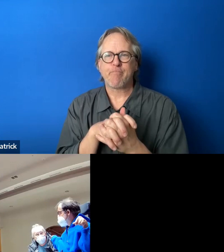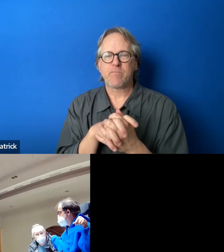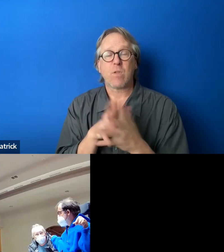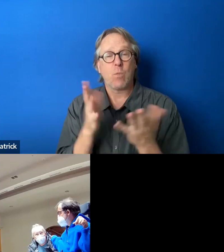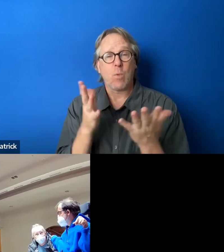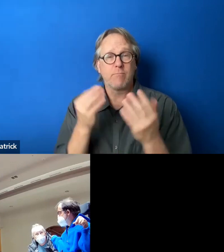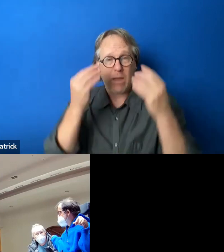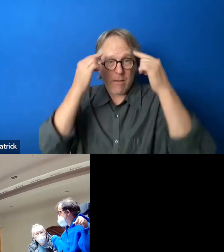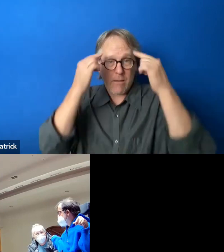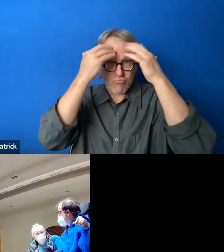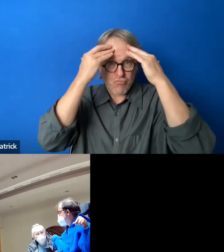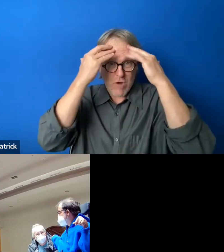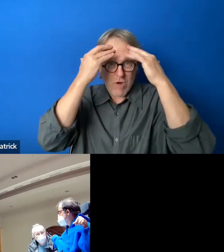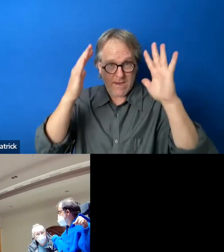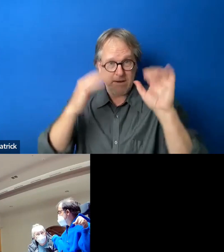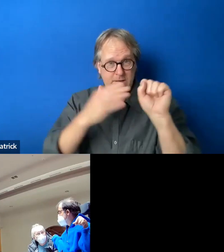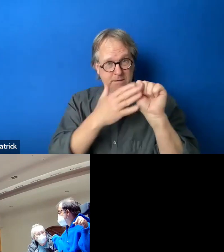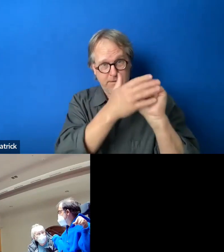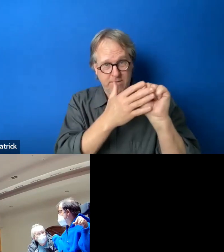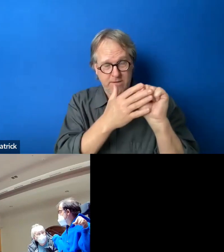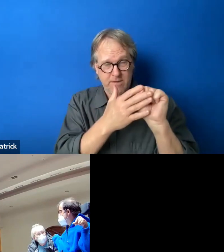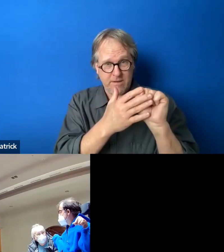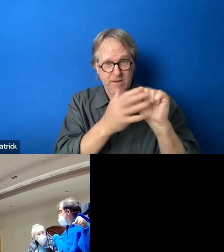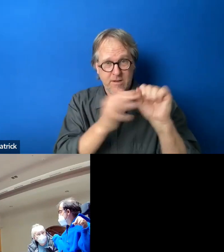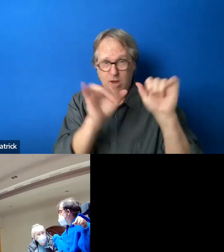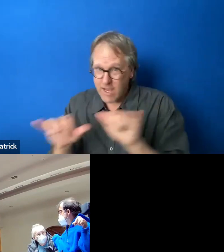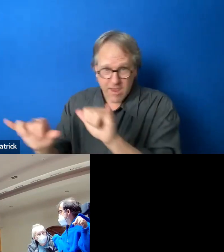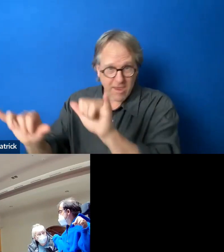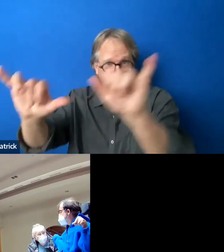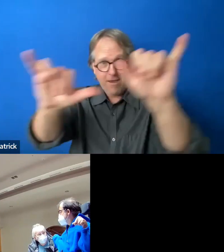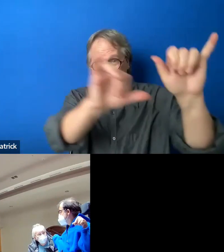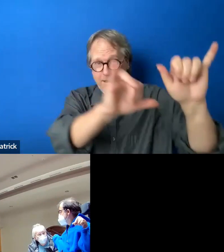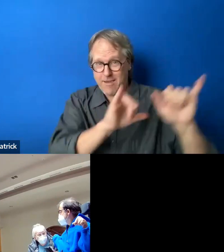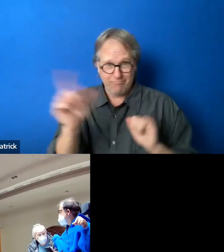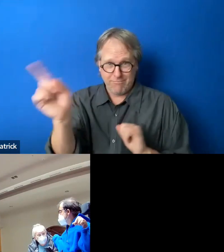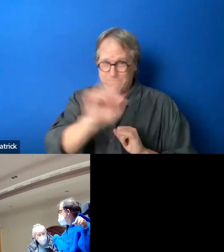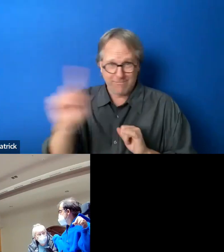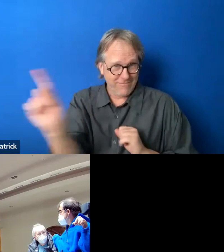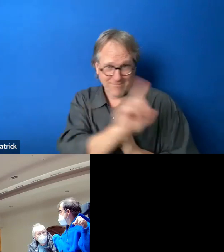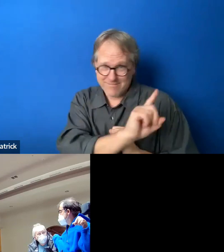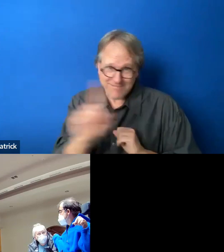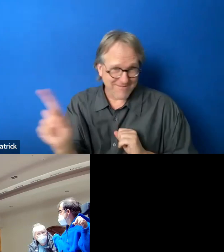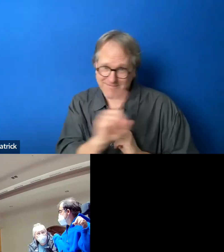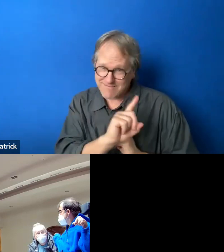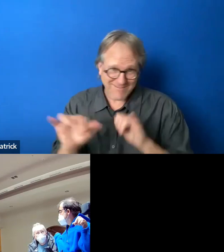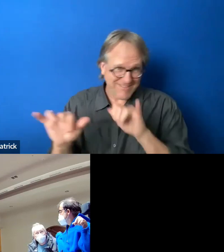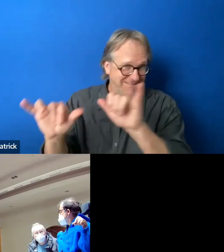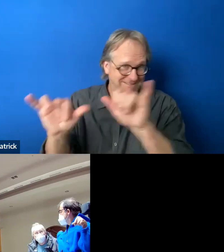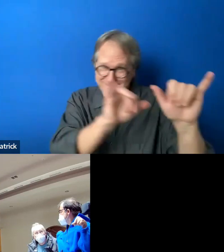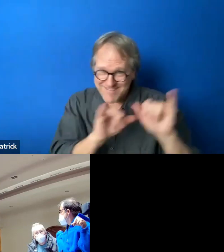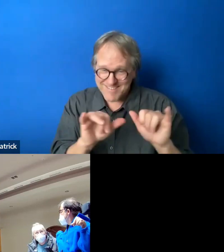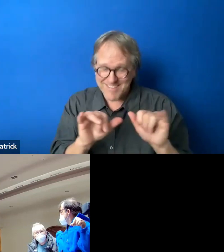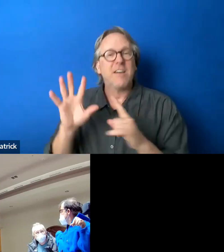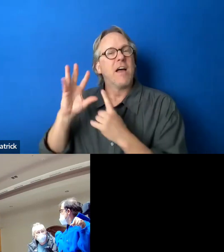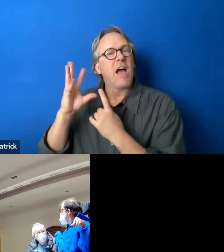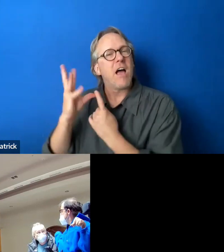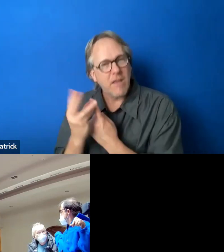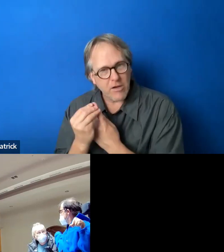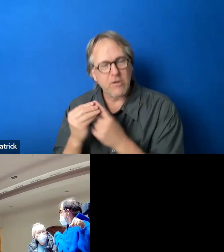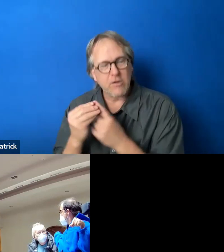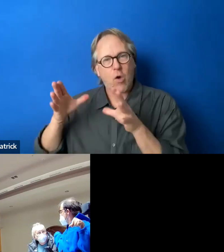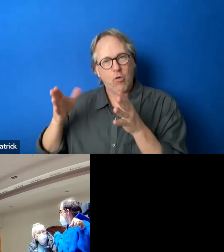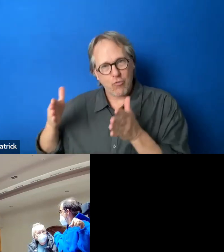brains are wired differently. They're not all the same. And our society is built for